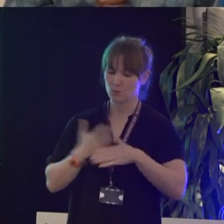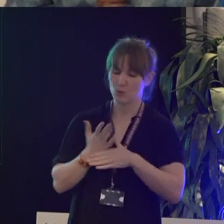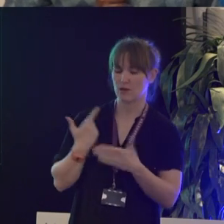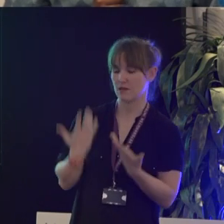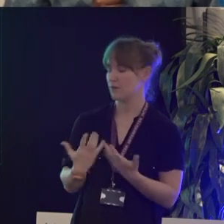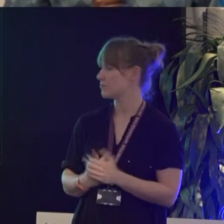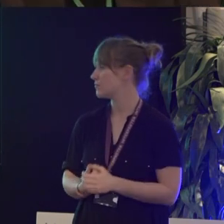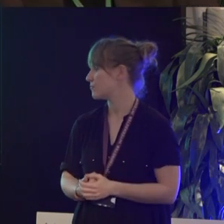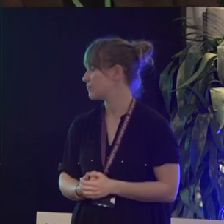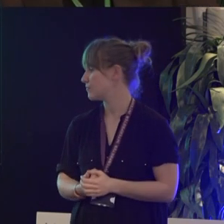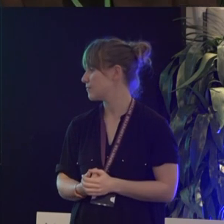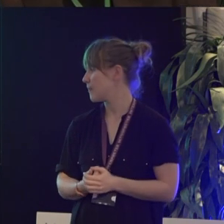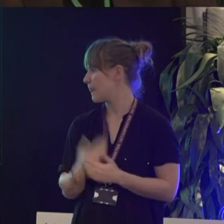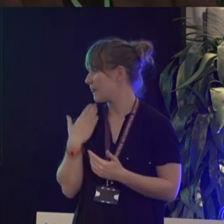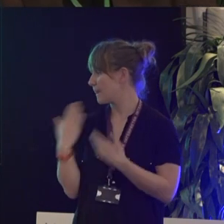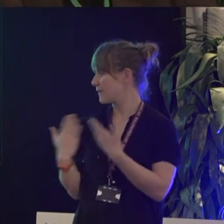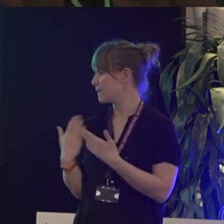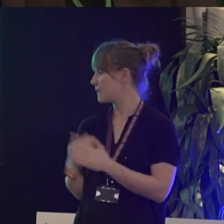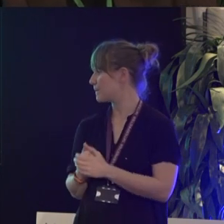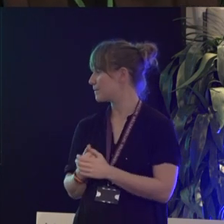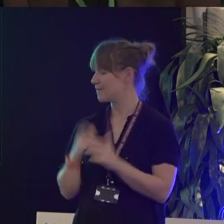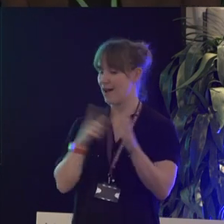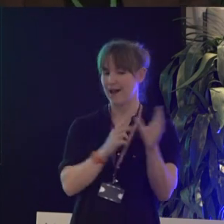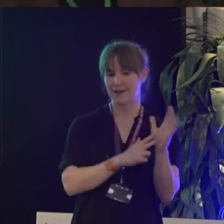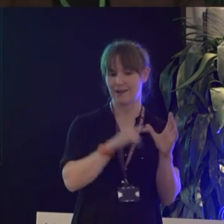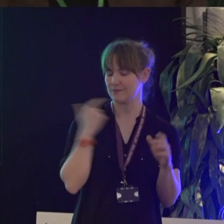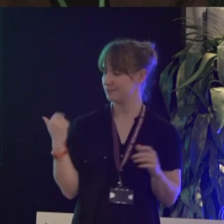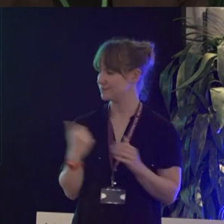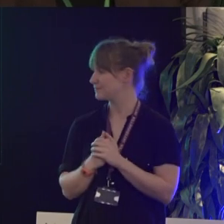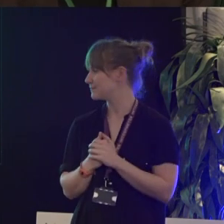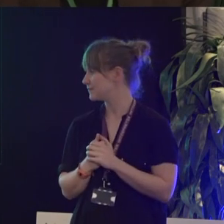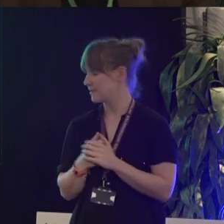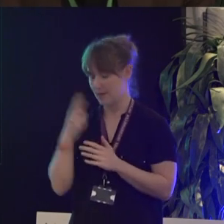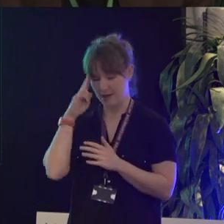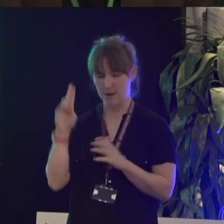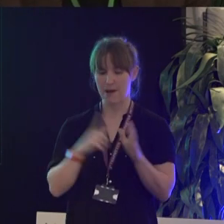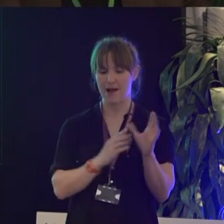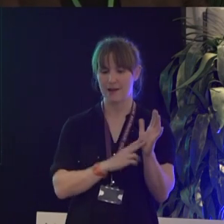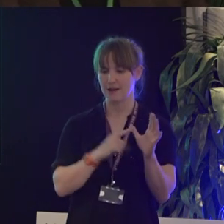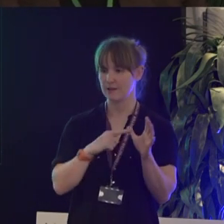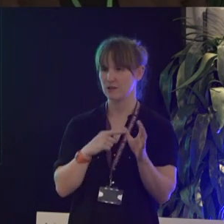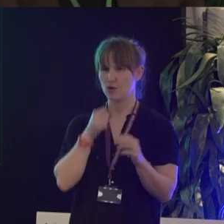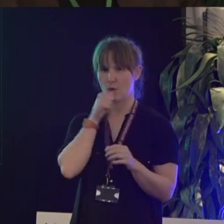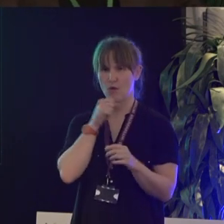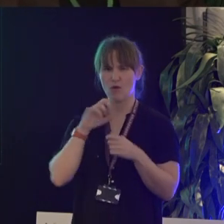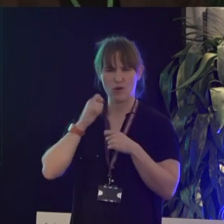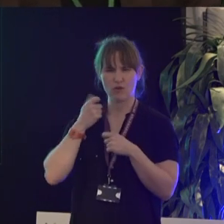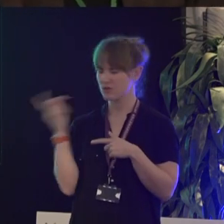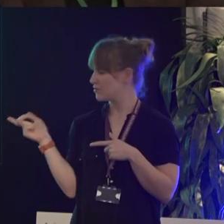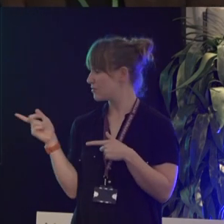But. Thank you, Beryl. And Ana? Hi, my name is Ana. Is that actually on? Yep.